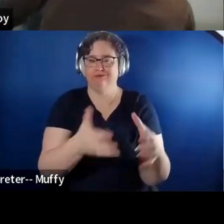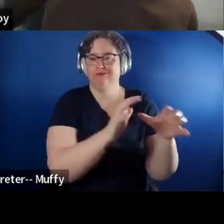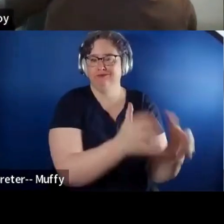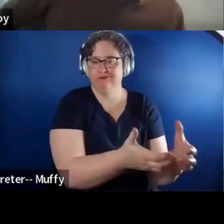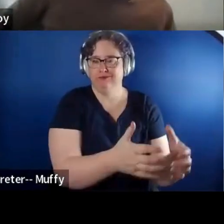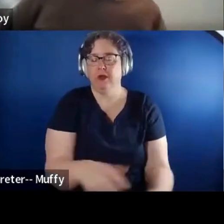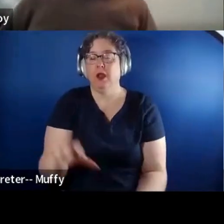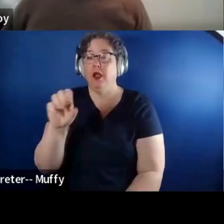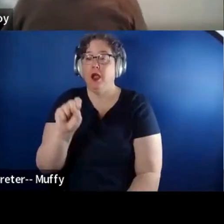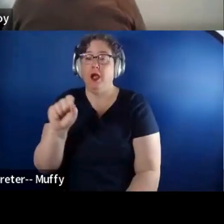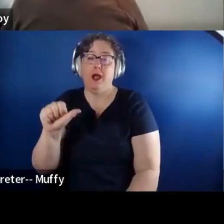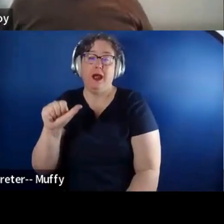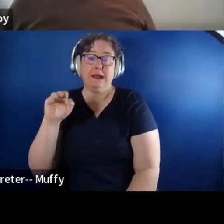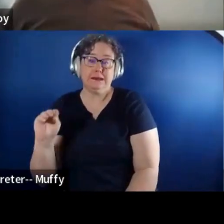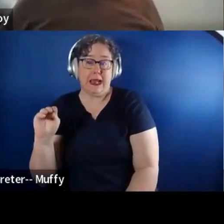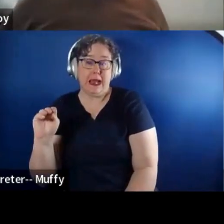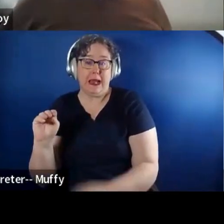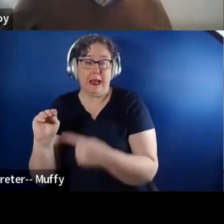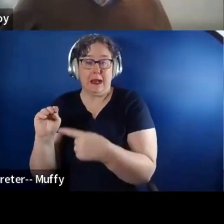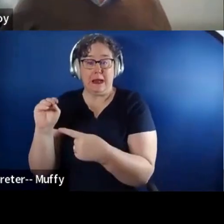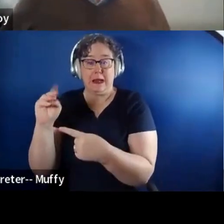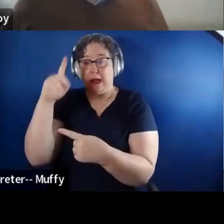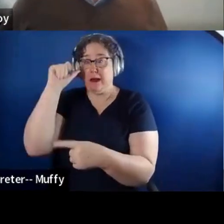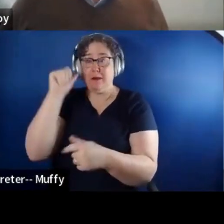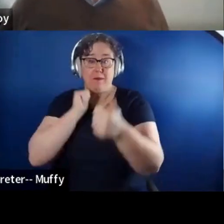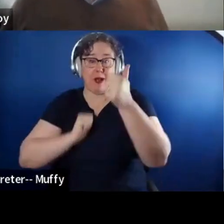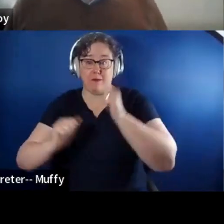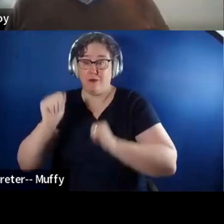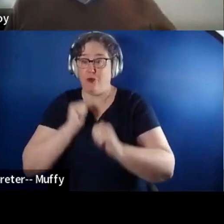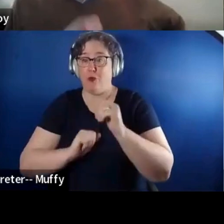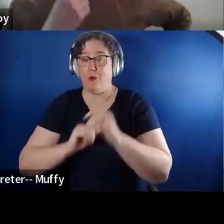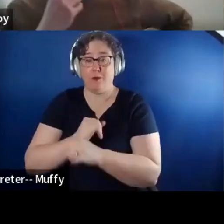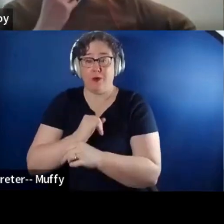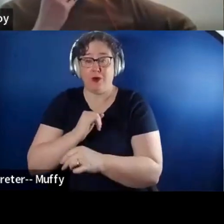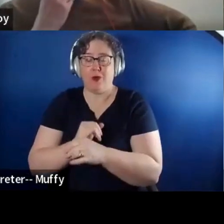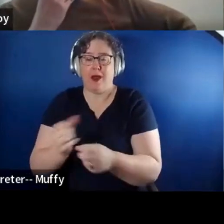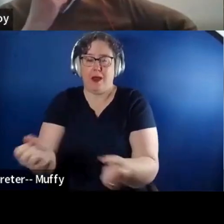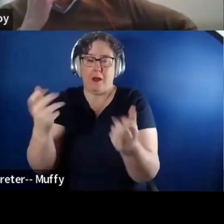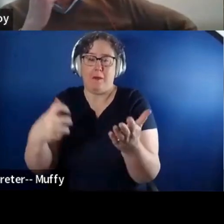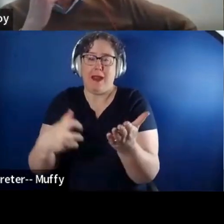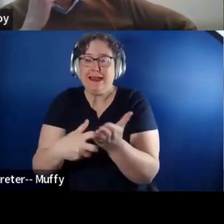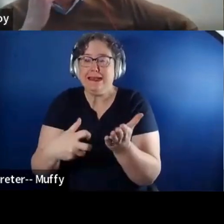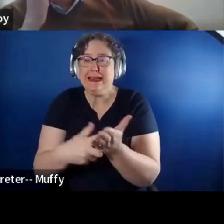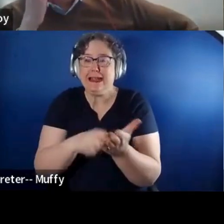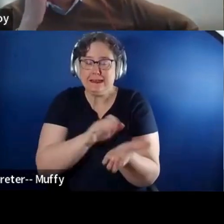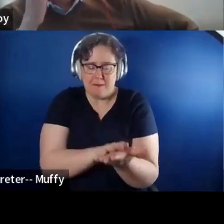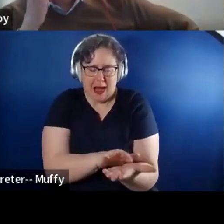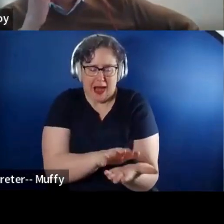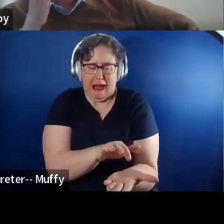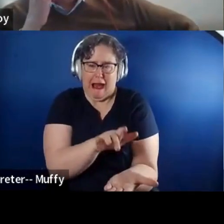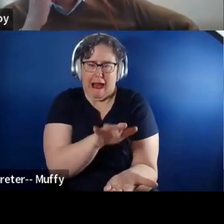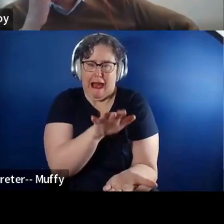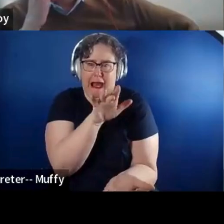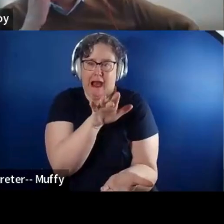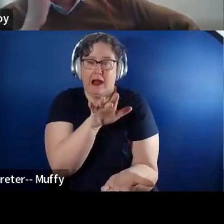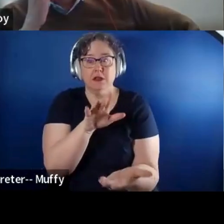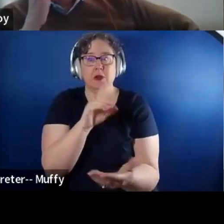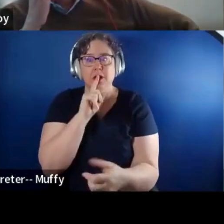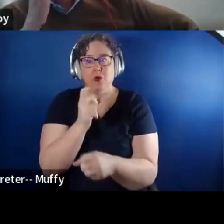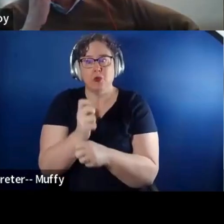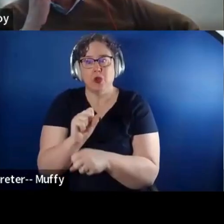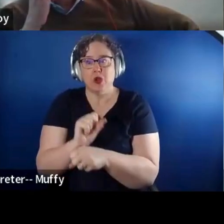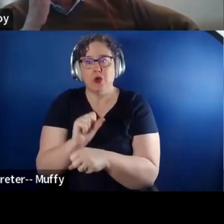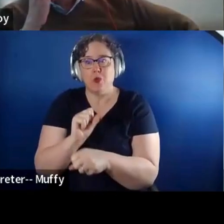Sam, because I'm not a performing arts institution, I have tons of ticket inventory, which is amazing. So I can really work hard on